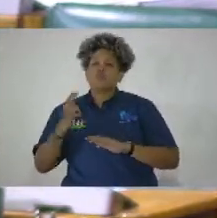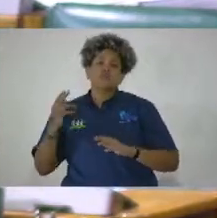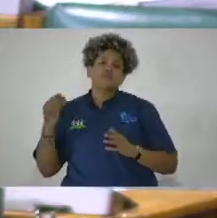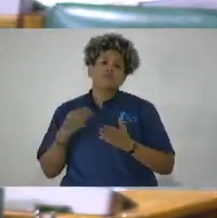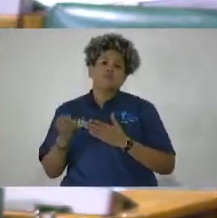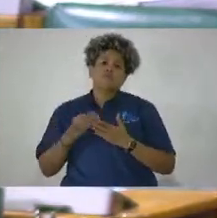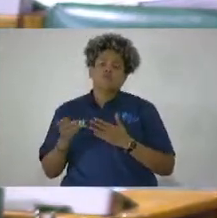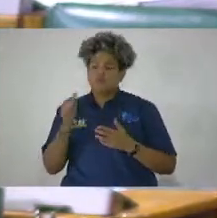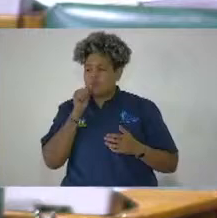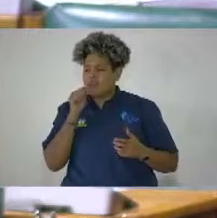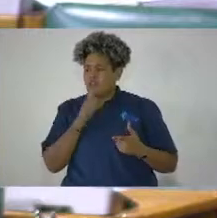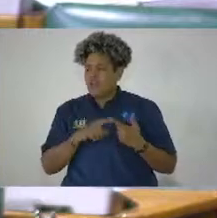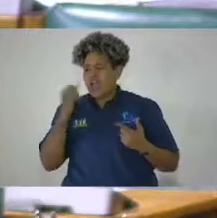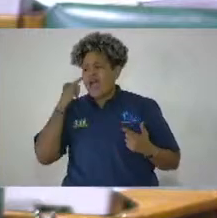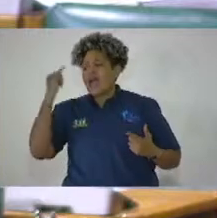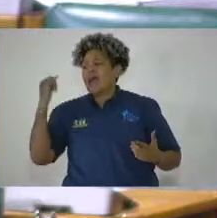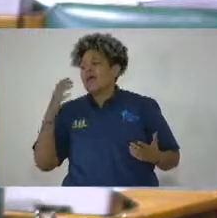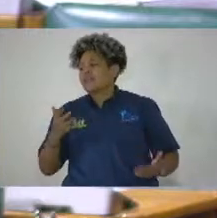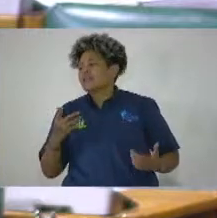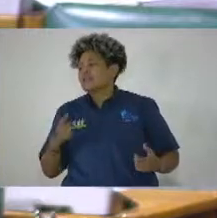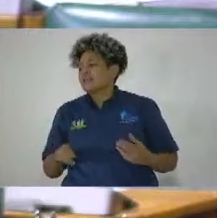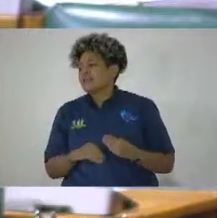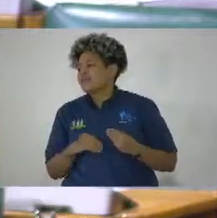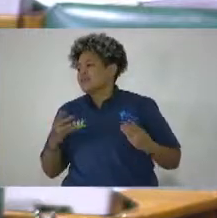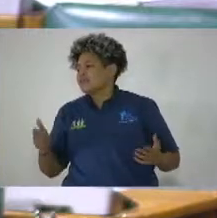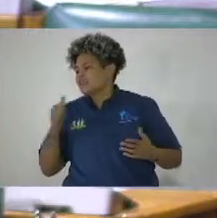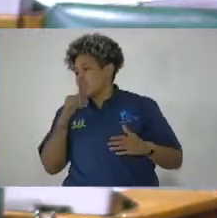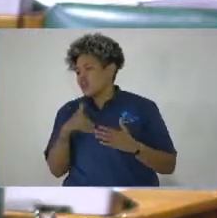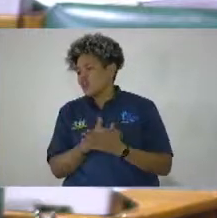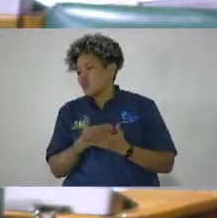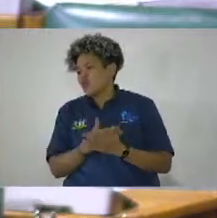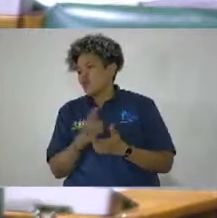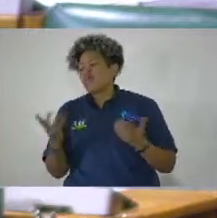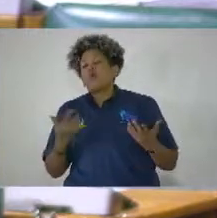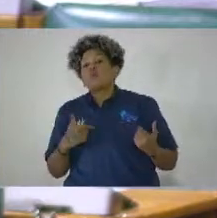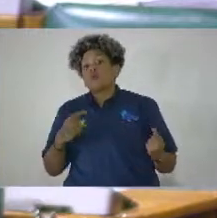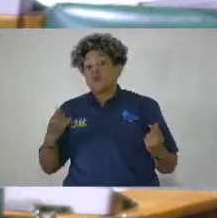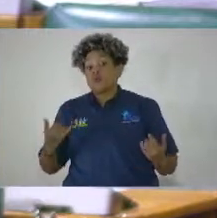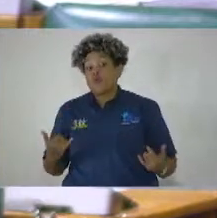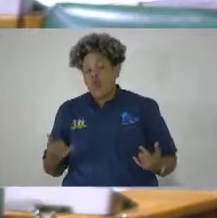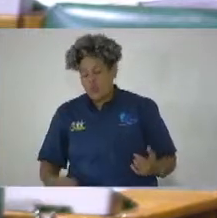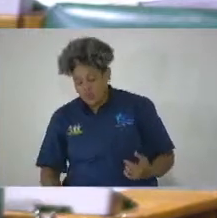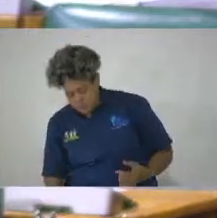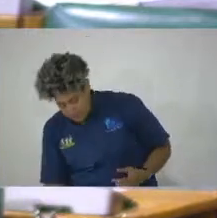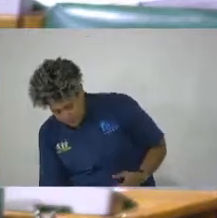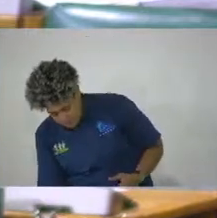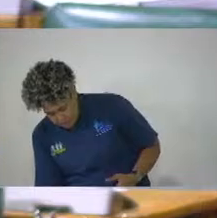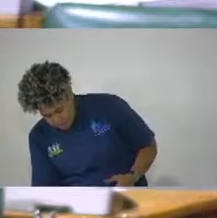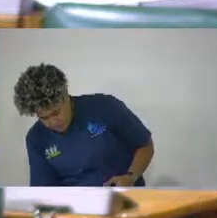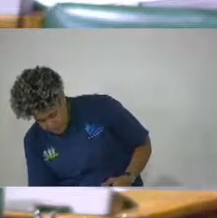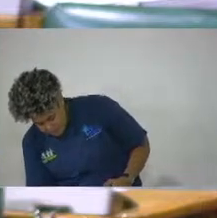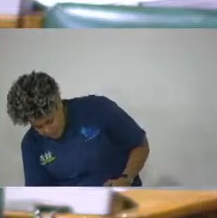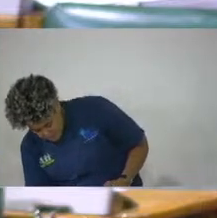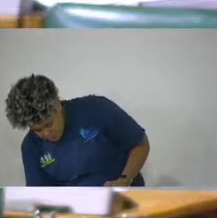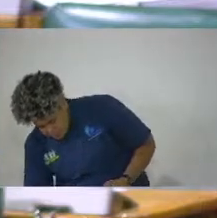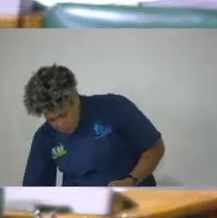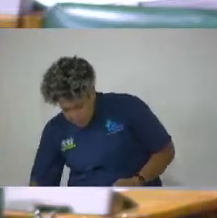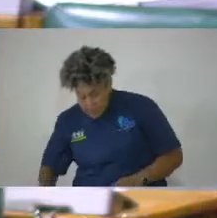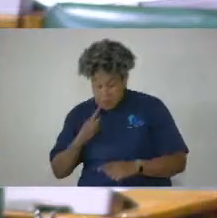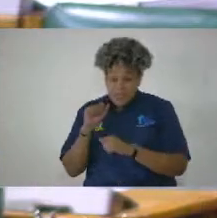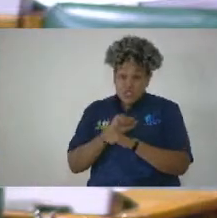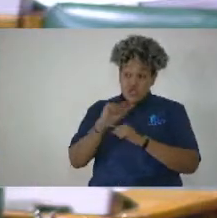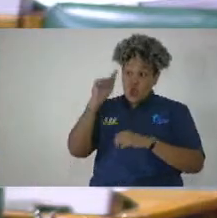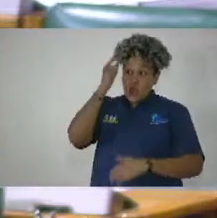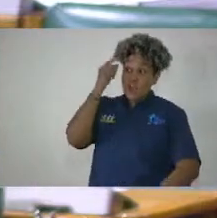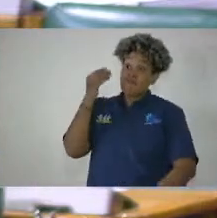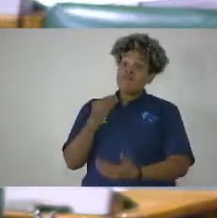right? So the idea of is not new. What we're doing here is ensuring that the government's funding